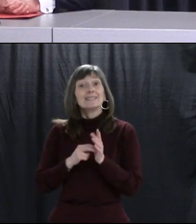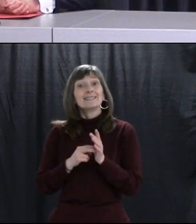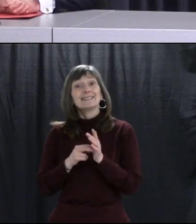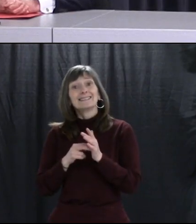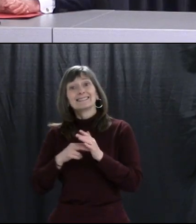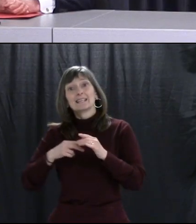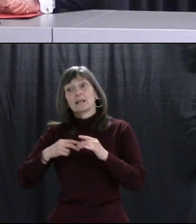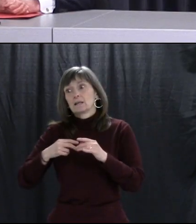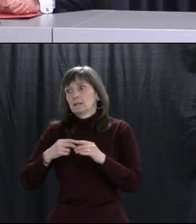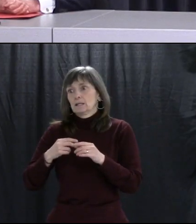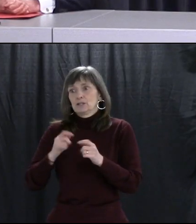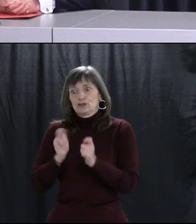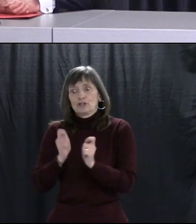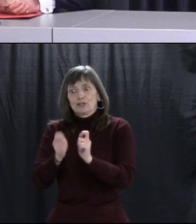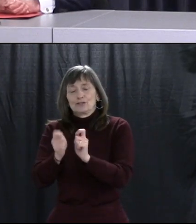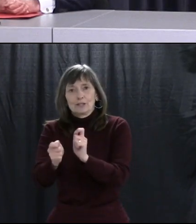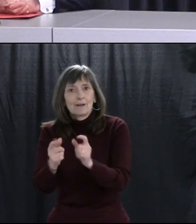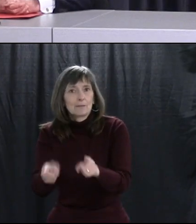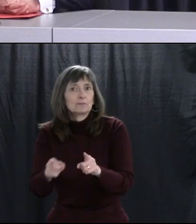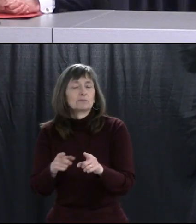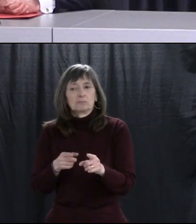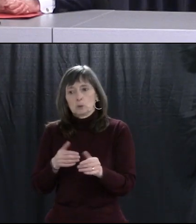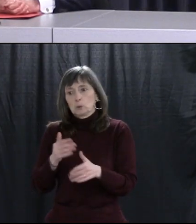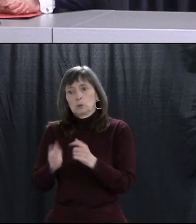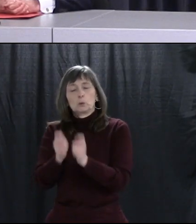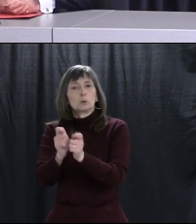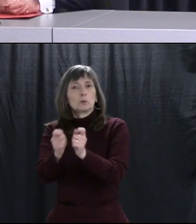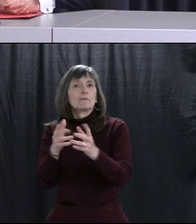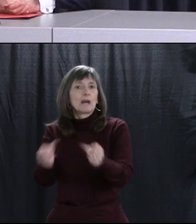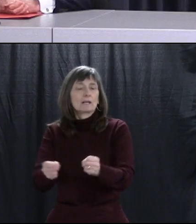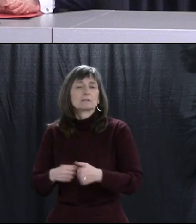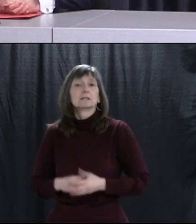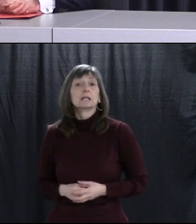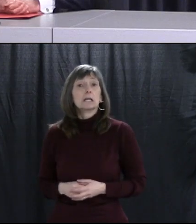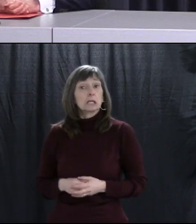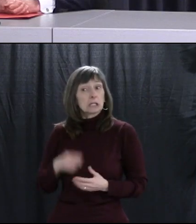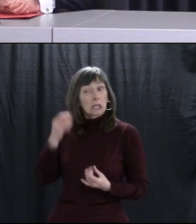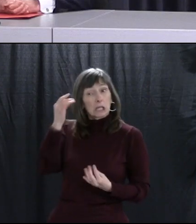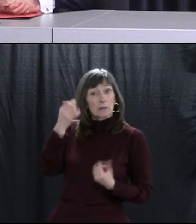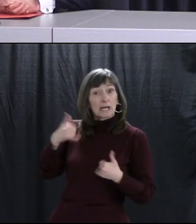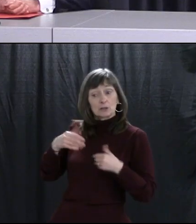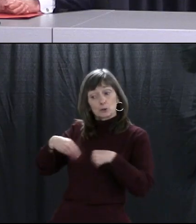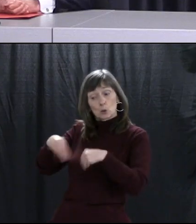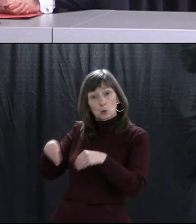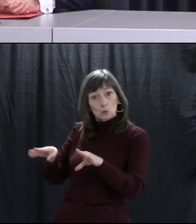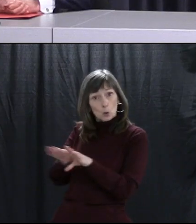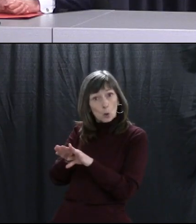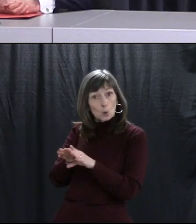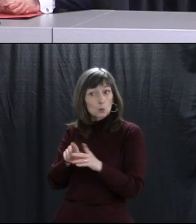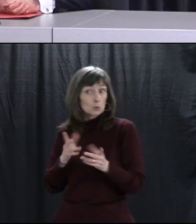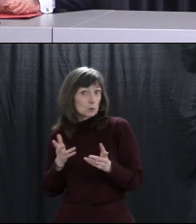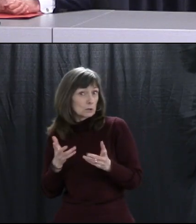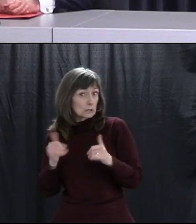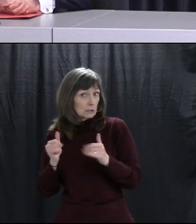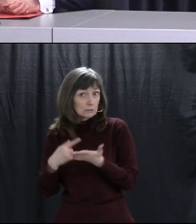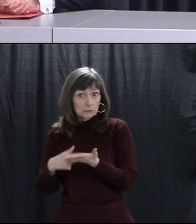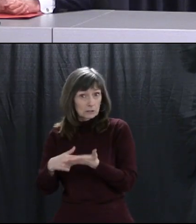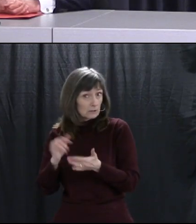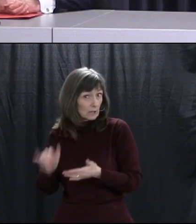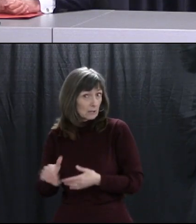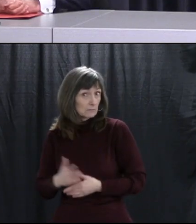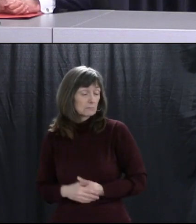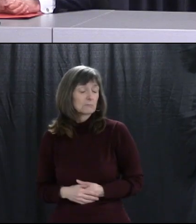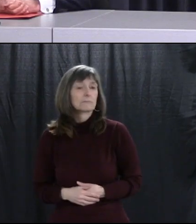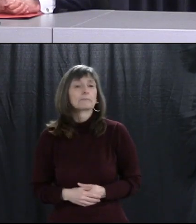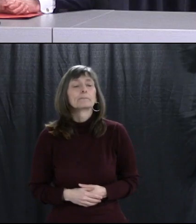closing non-essential stores and businesses, retail stores, for example? We take these